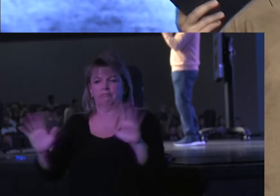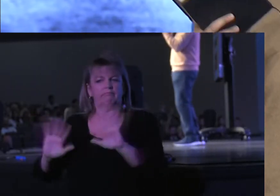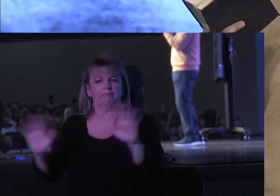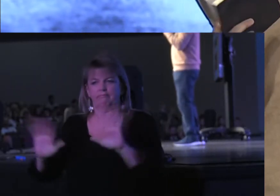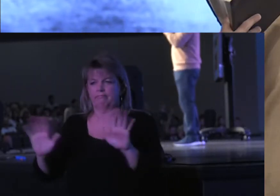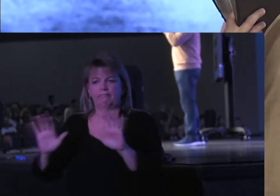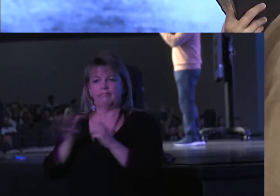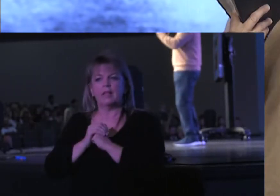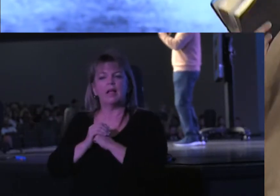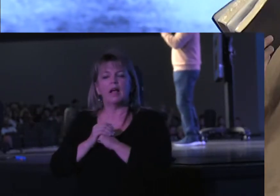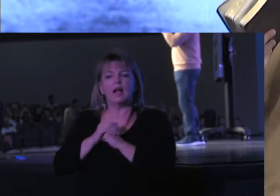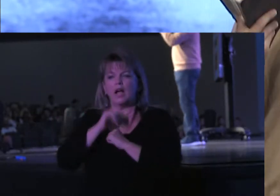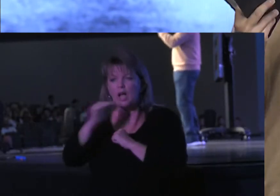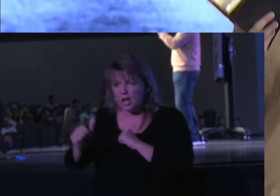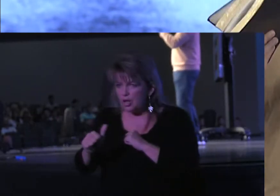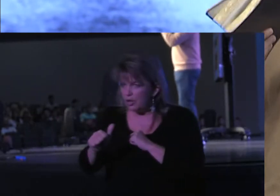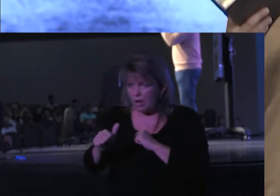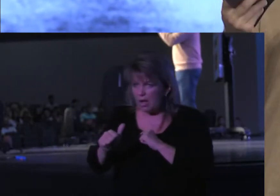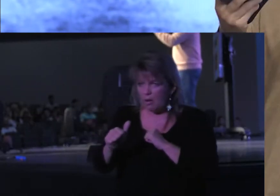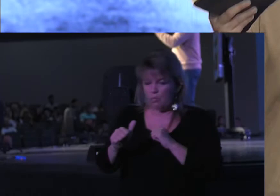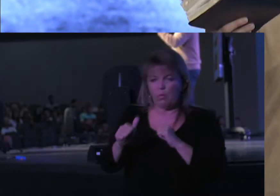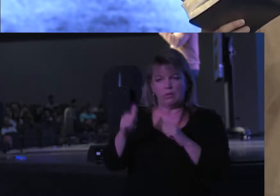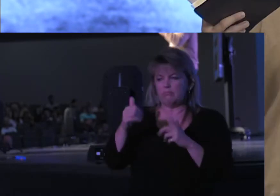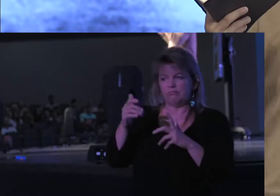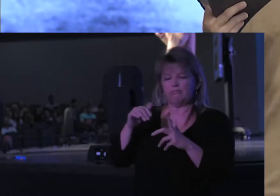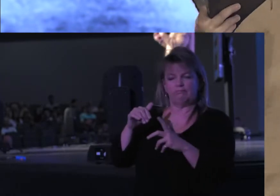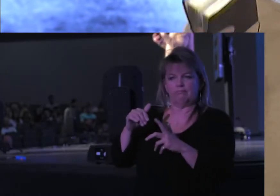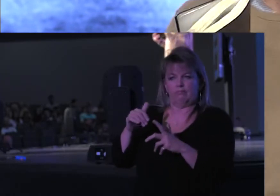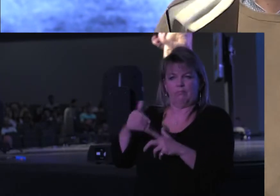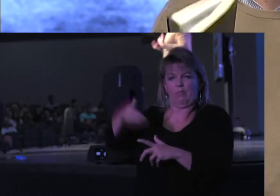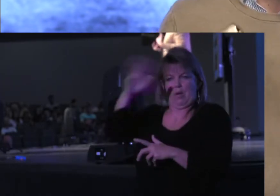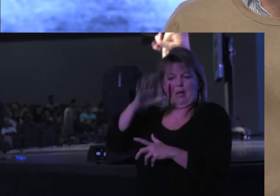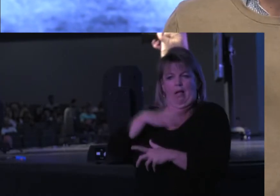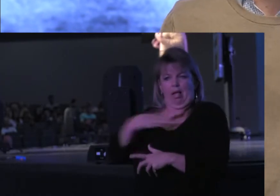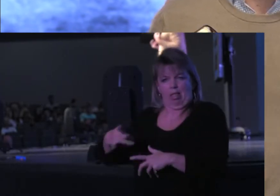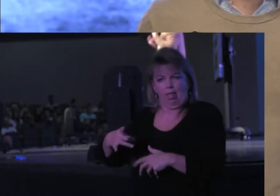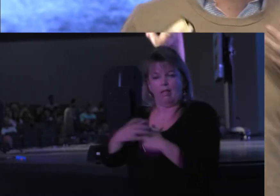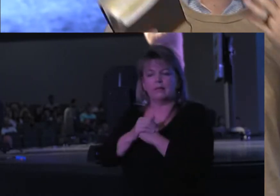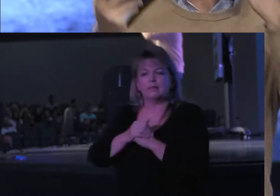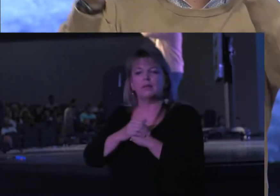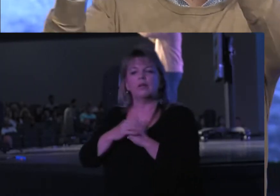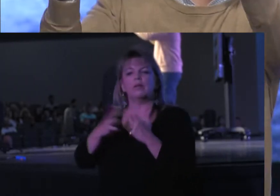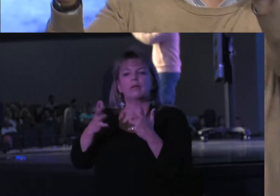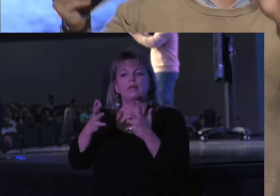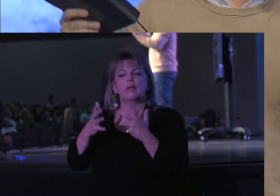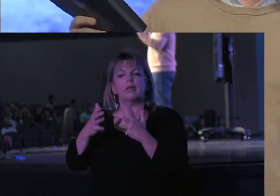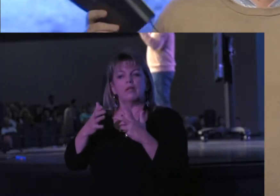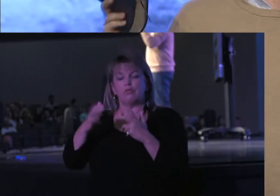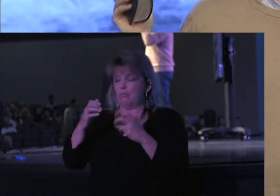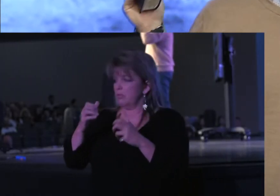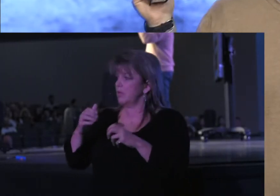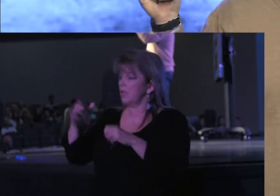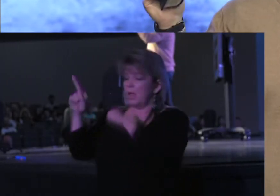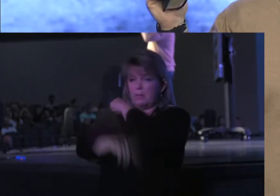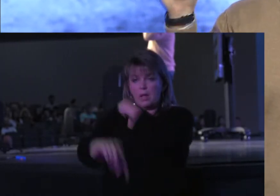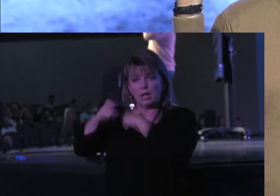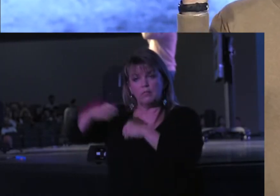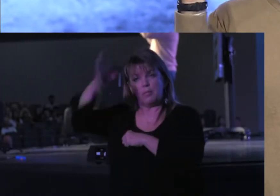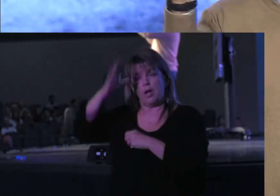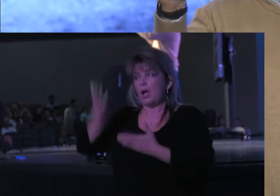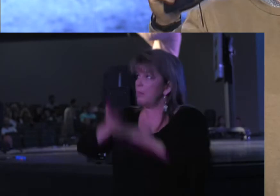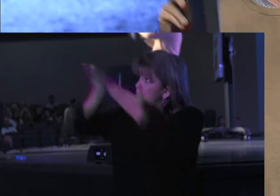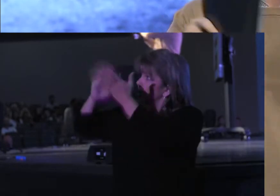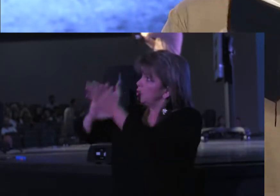is not what warms the heart of God. The wrath of God brings glory to God in that it shows